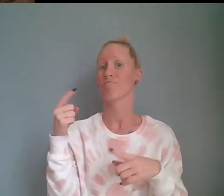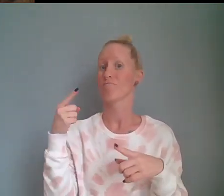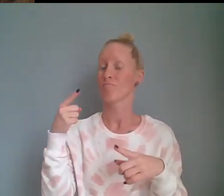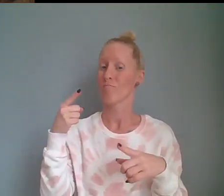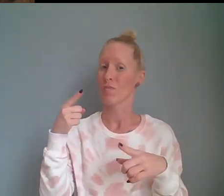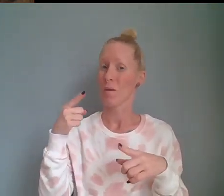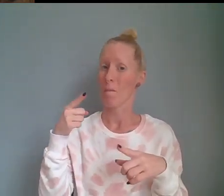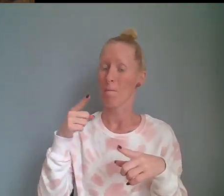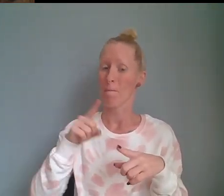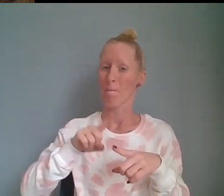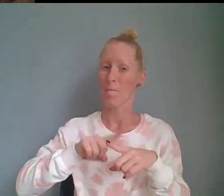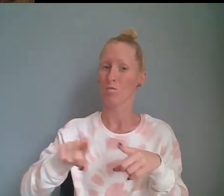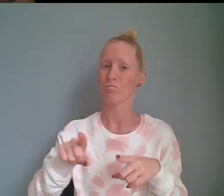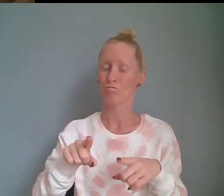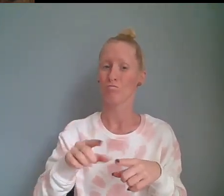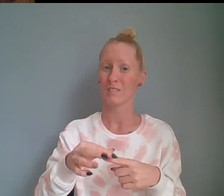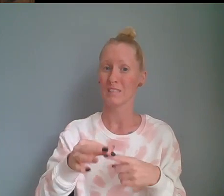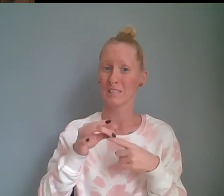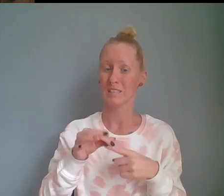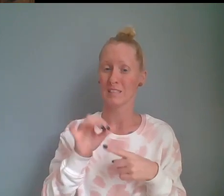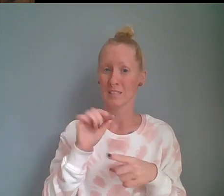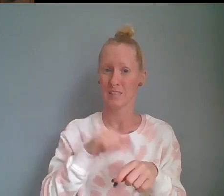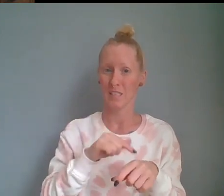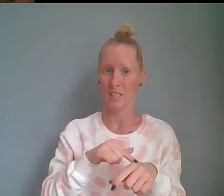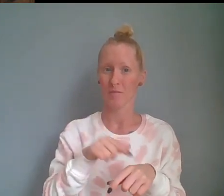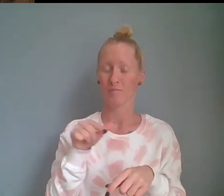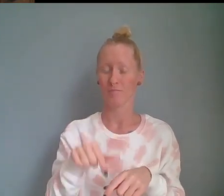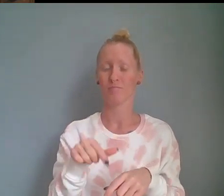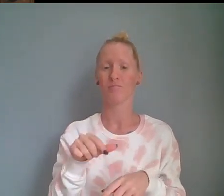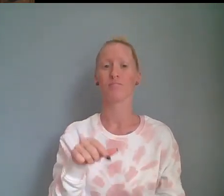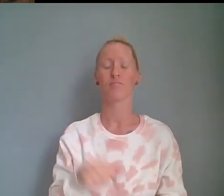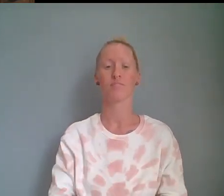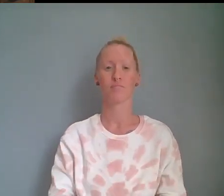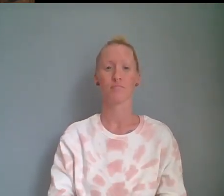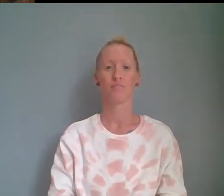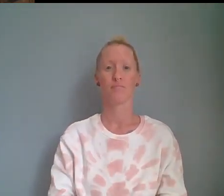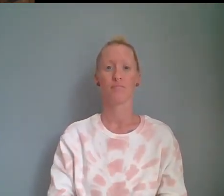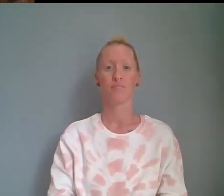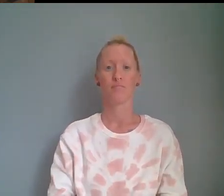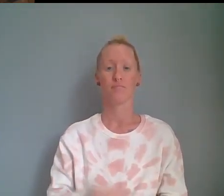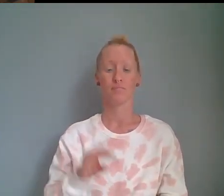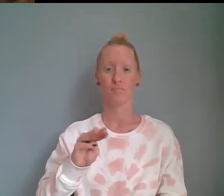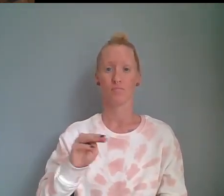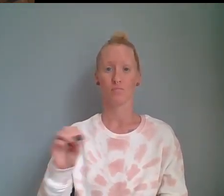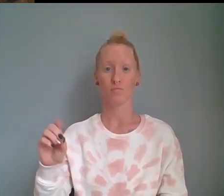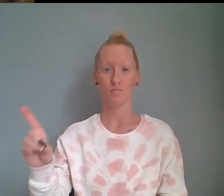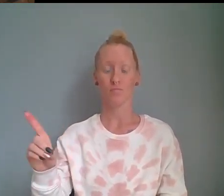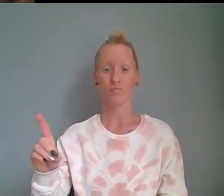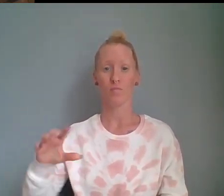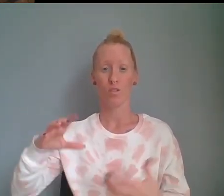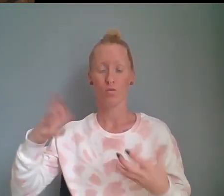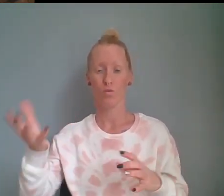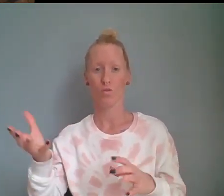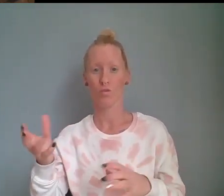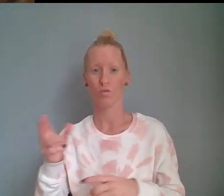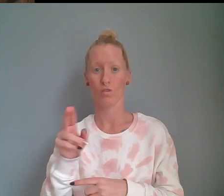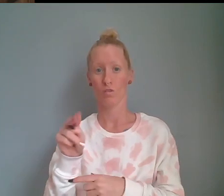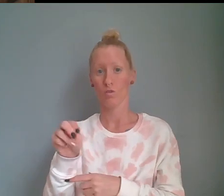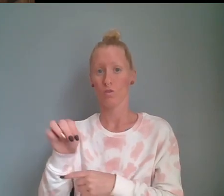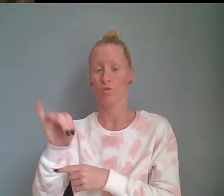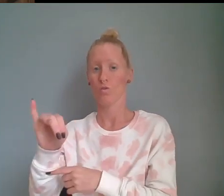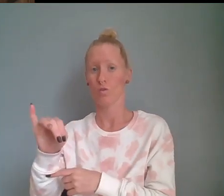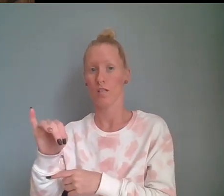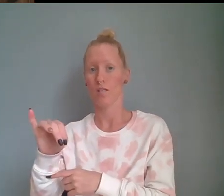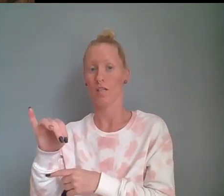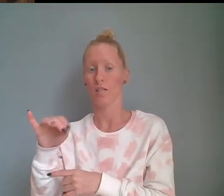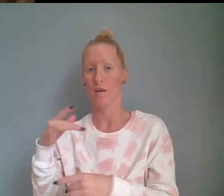time for these disorders as well. So the mood disorders divide into what's called unipolar depression, or disorders, which